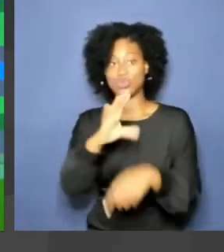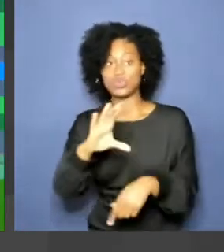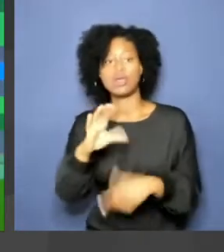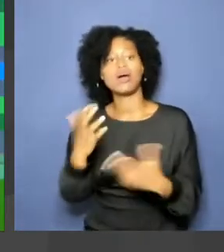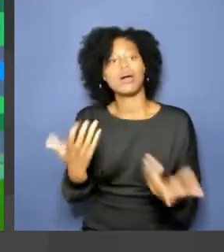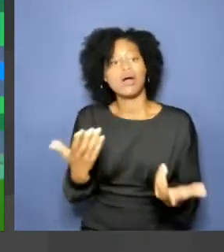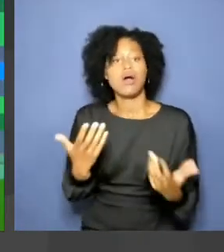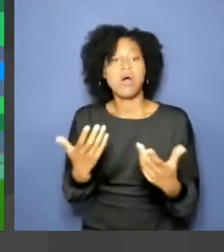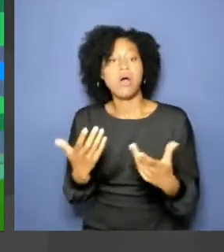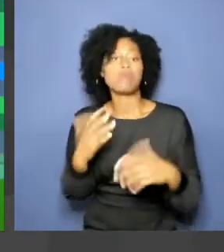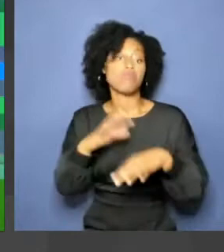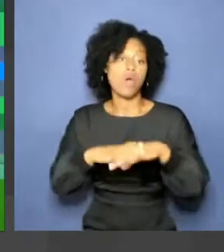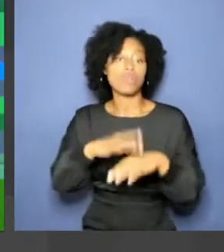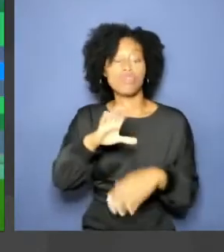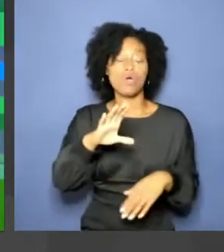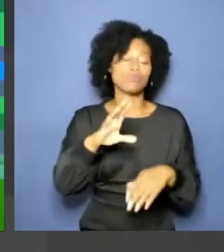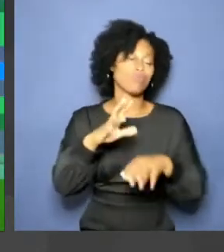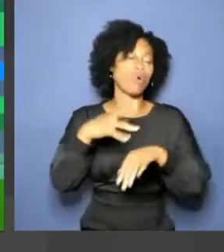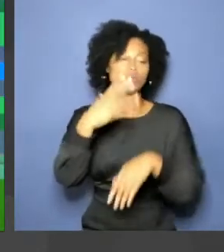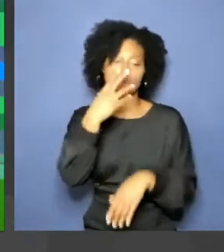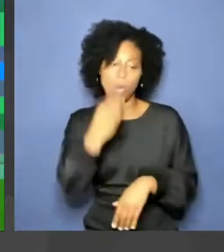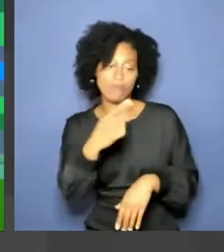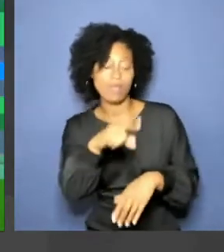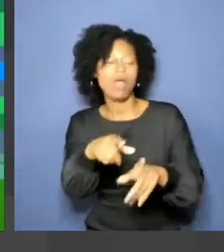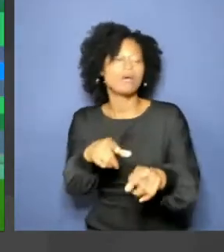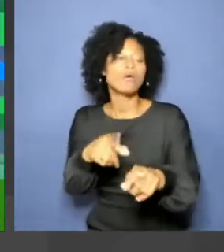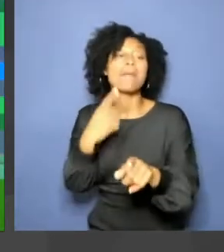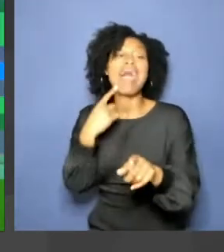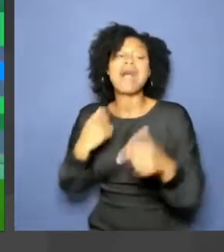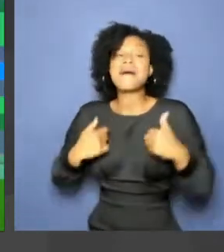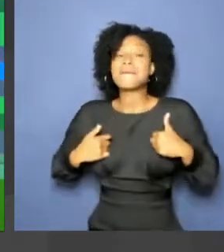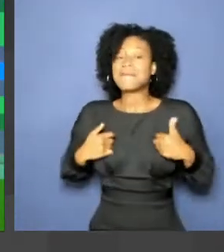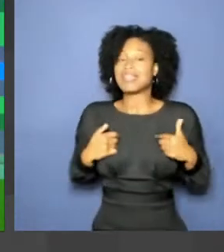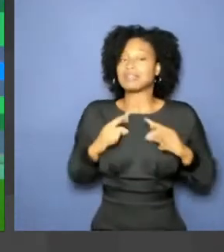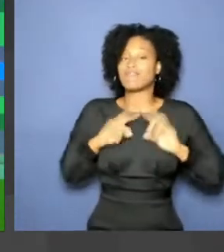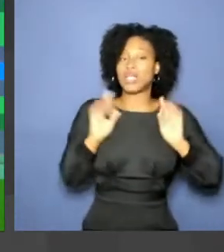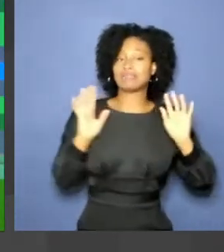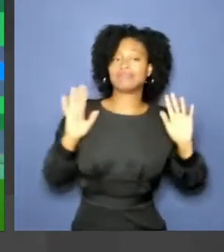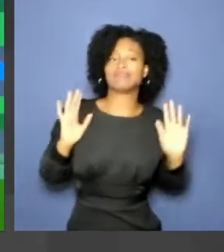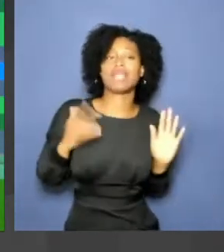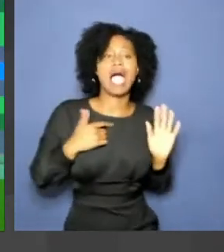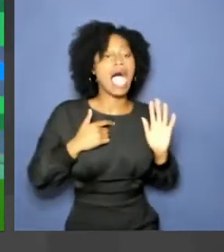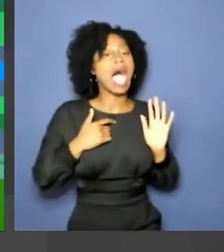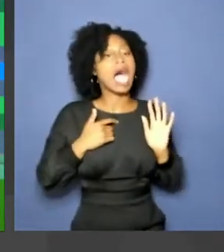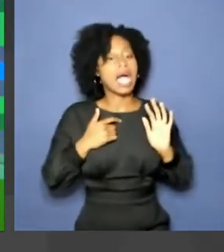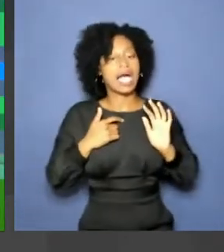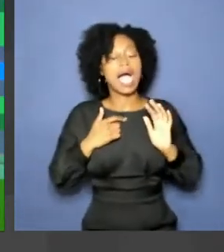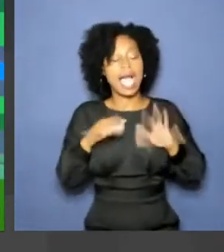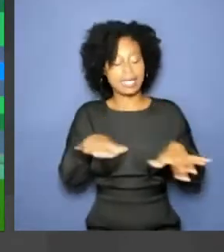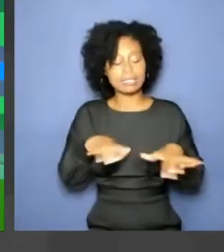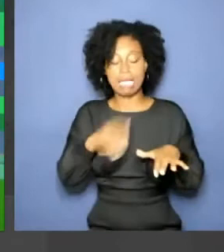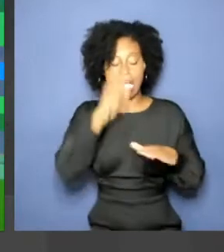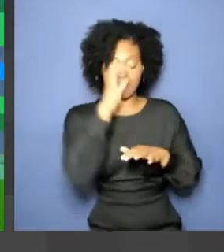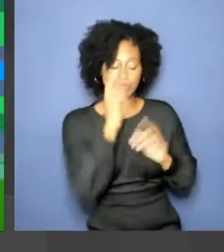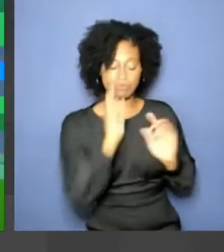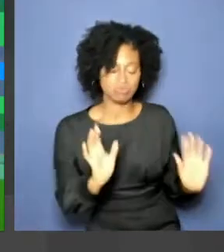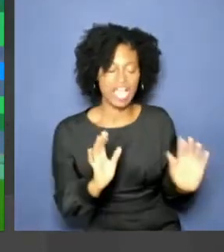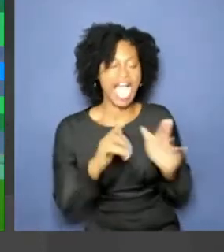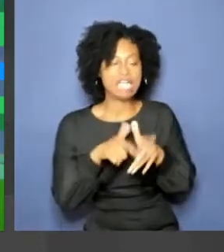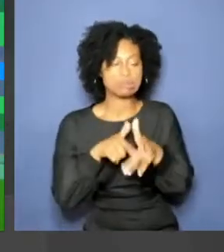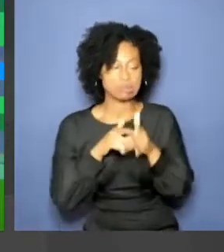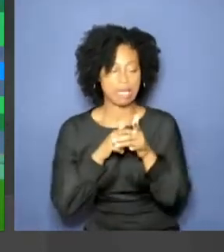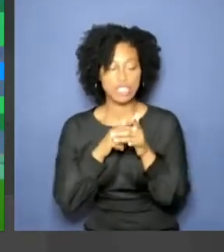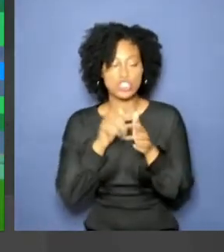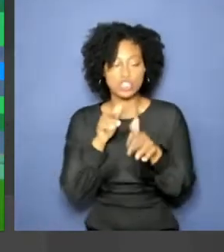wolf. I built mine on top of something. I did not animate. I just wanted to do the beginner's course of Blockbench. And so